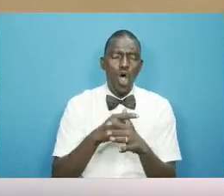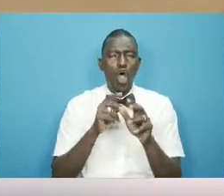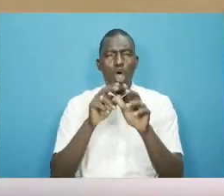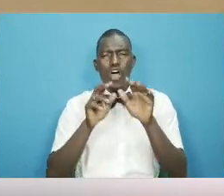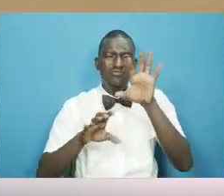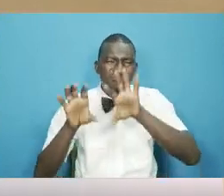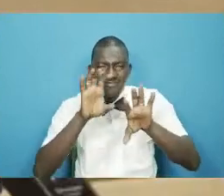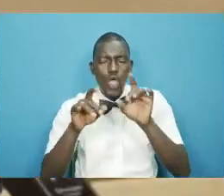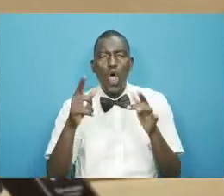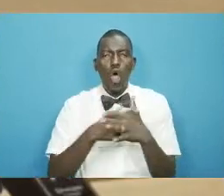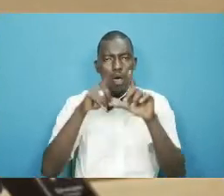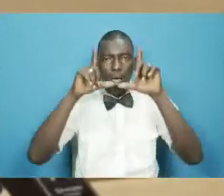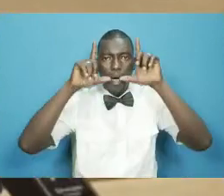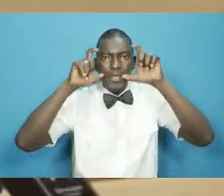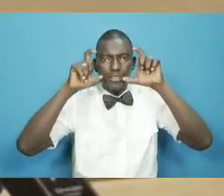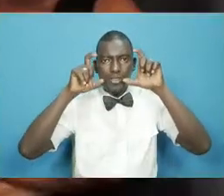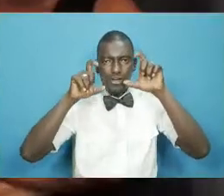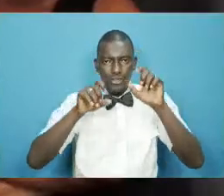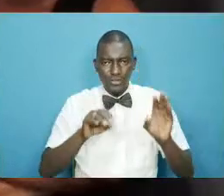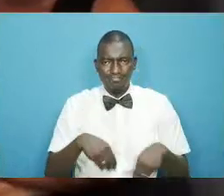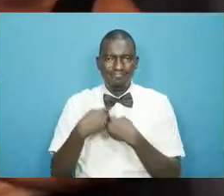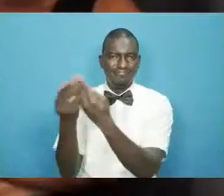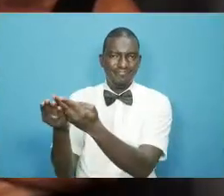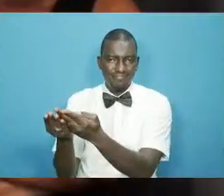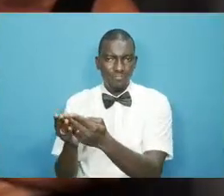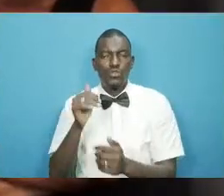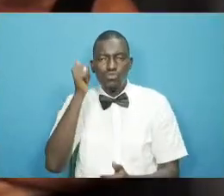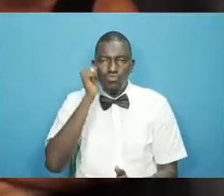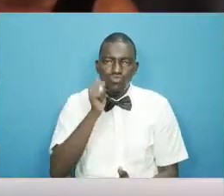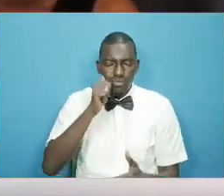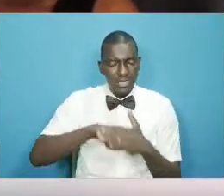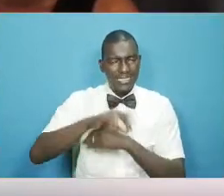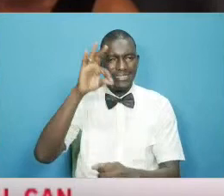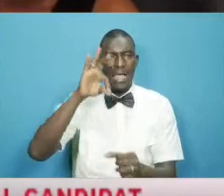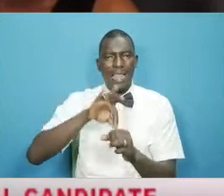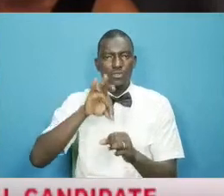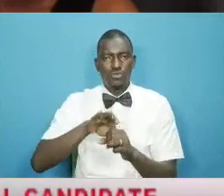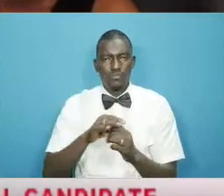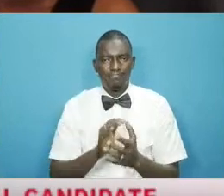photograph to be used in the election.